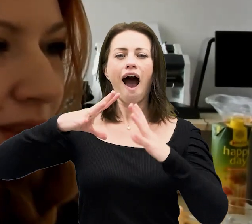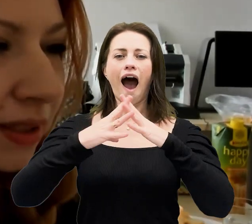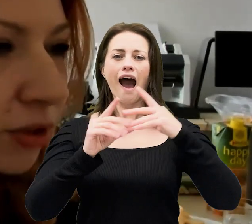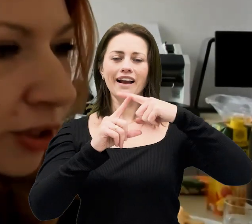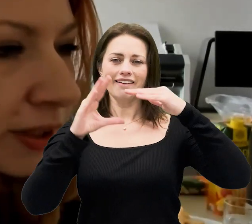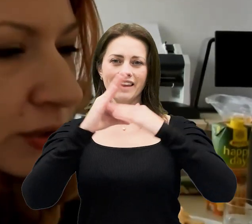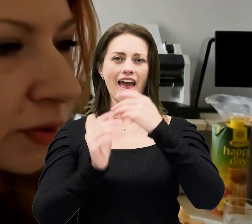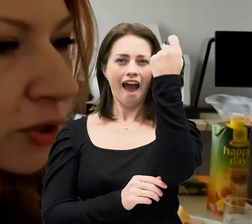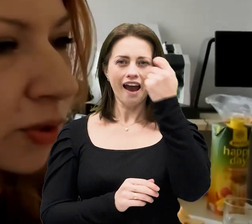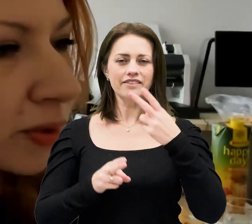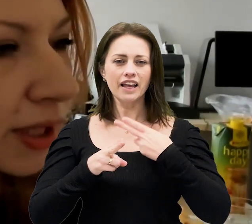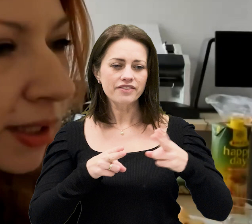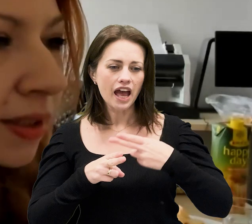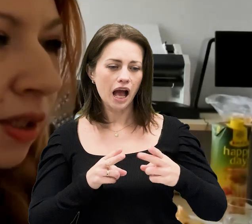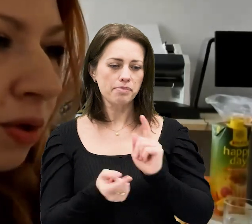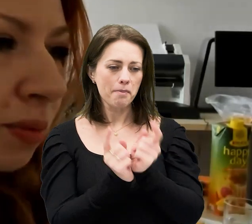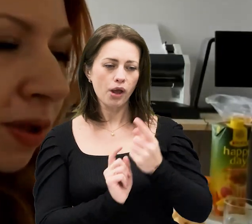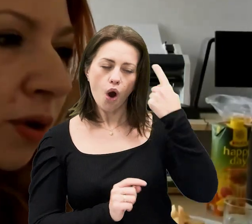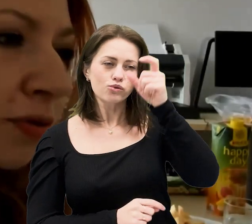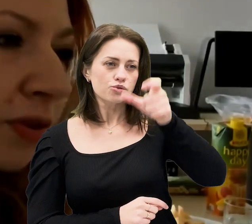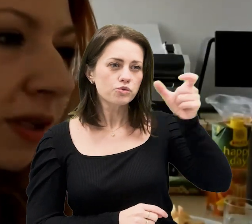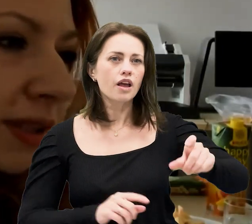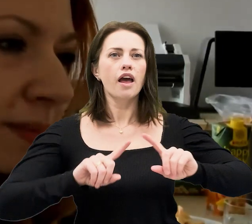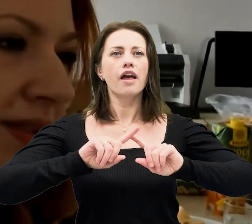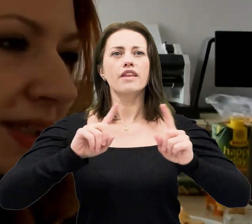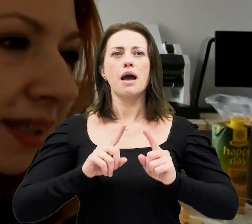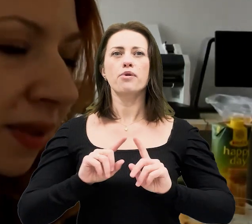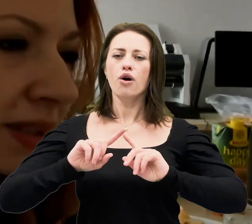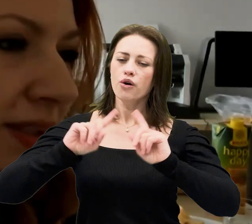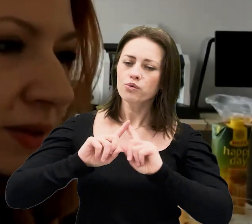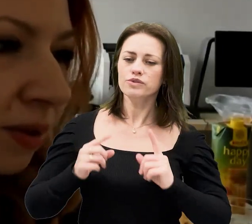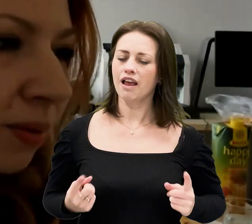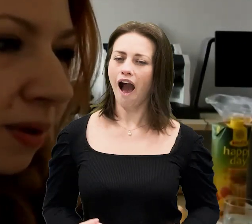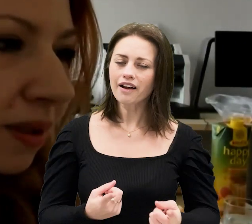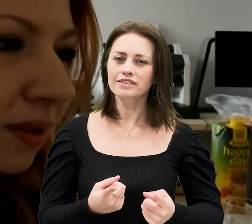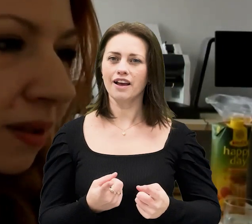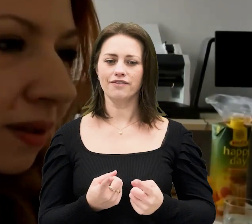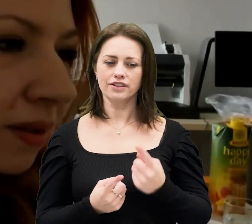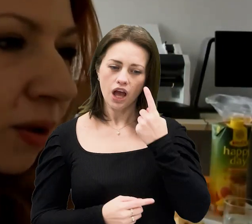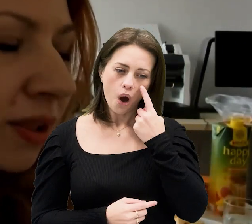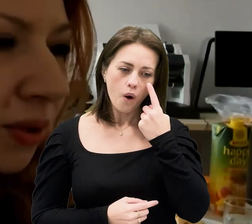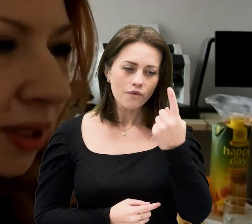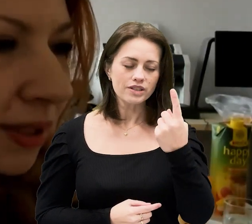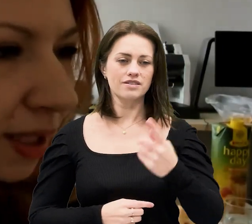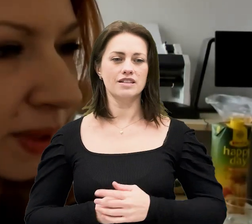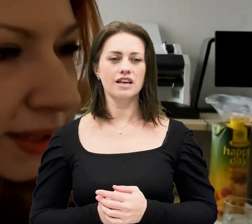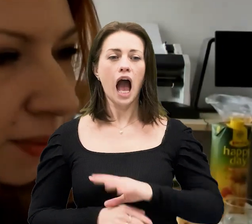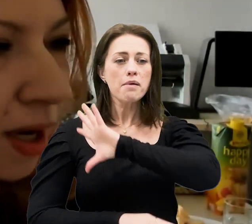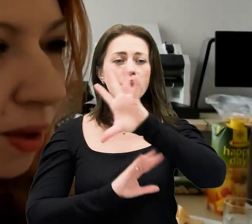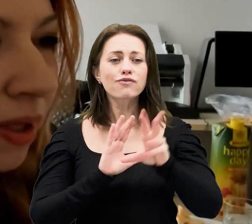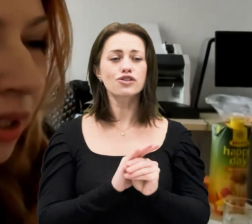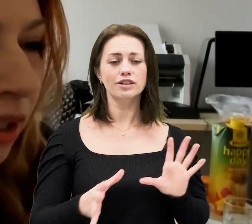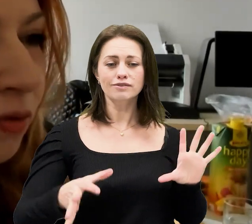therapeutic sessions for students, or we offer some other activities, so all the students can